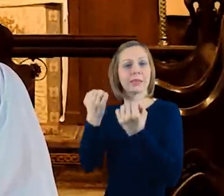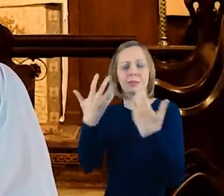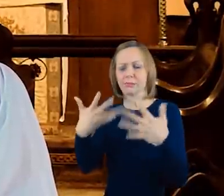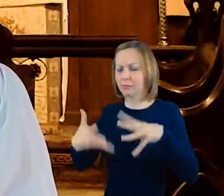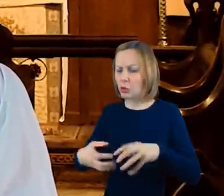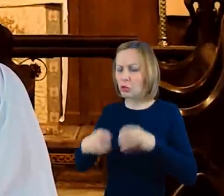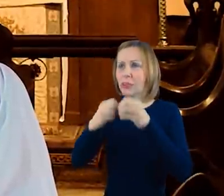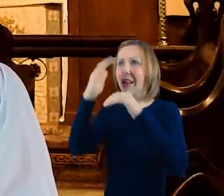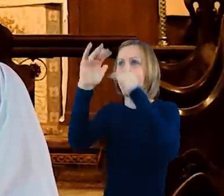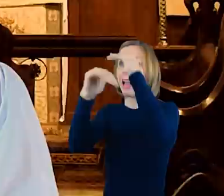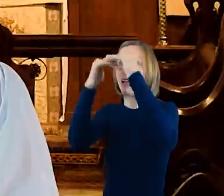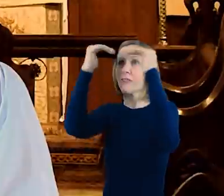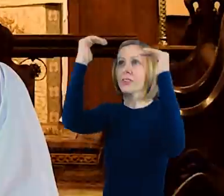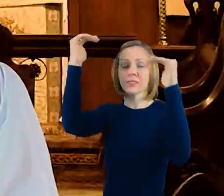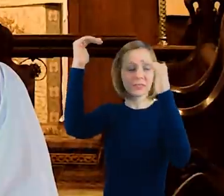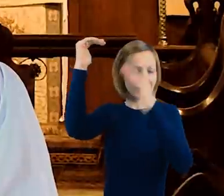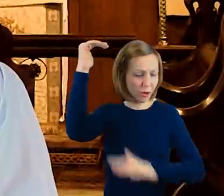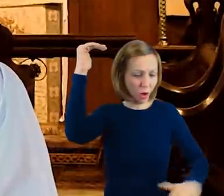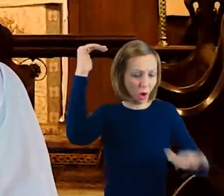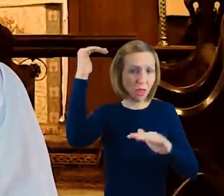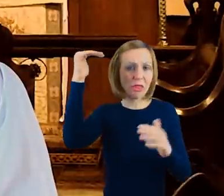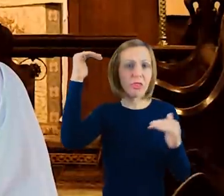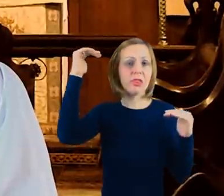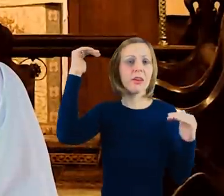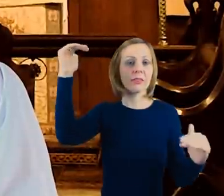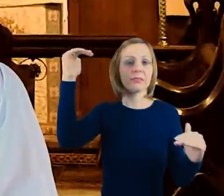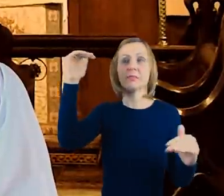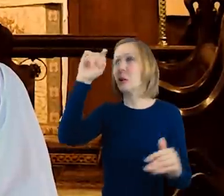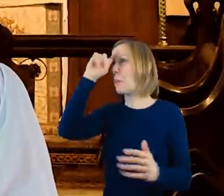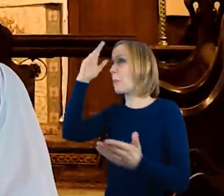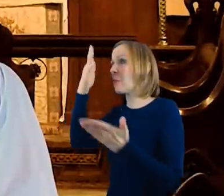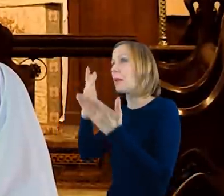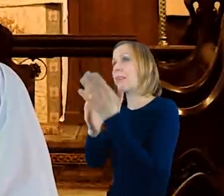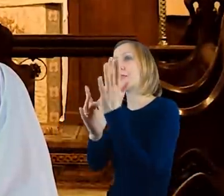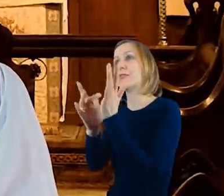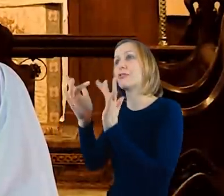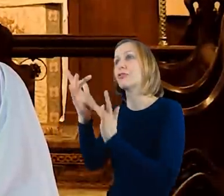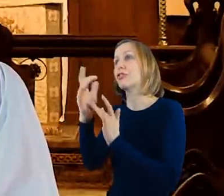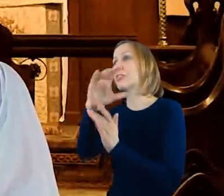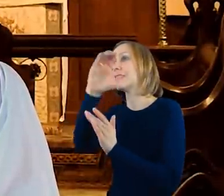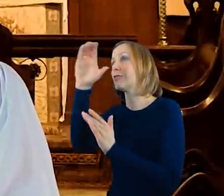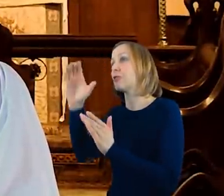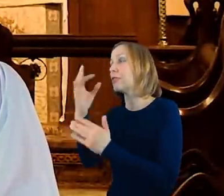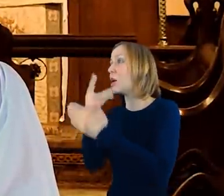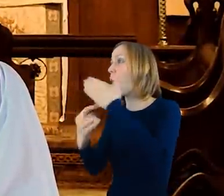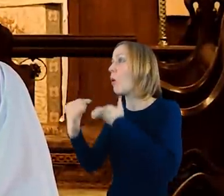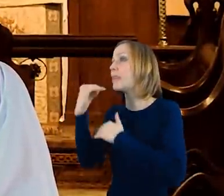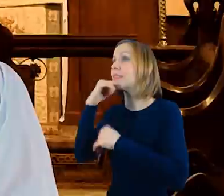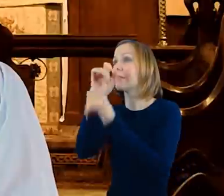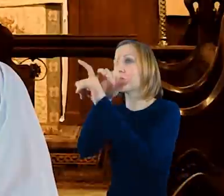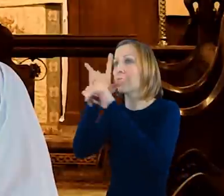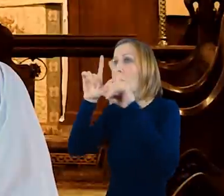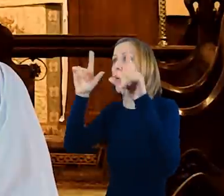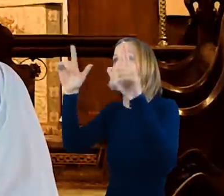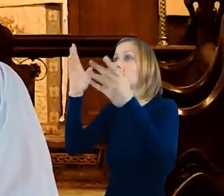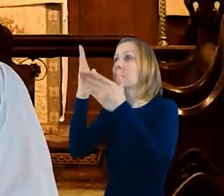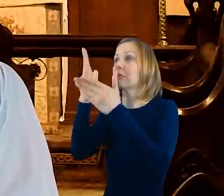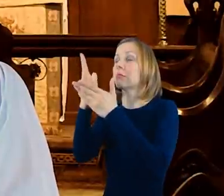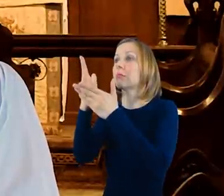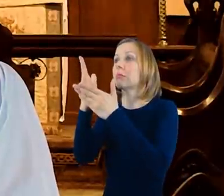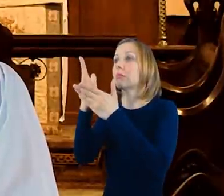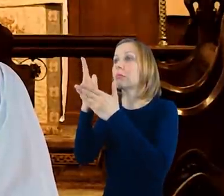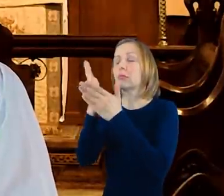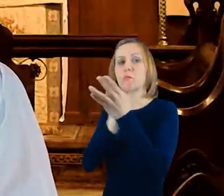heaven and earth. I believe in Jesus Christ, his only Son, our Lord, who was conceived by the Holy